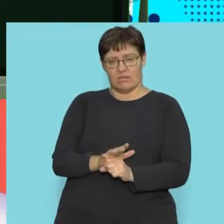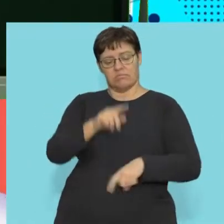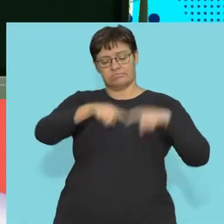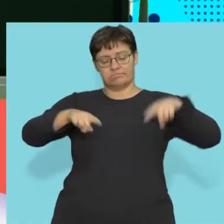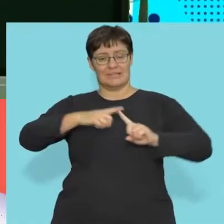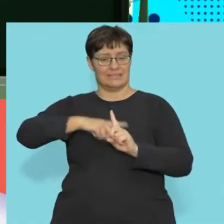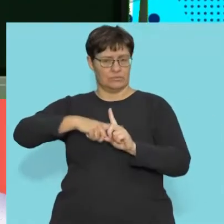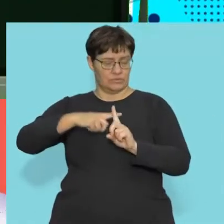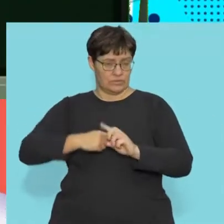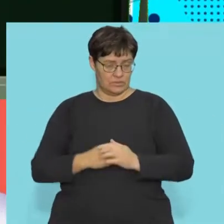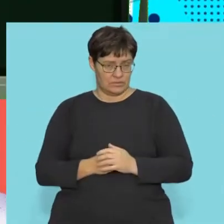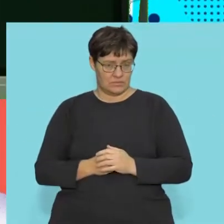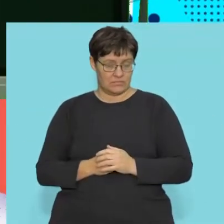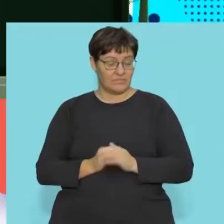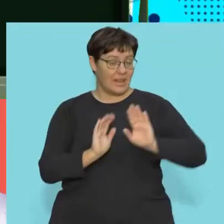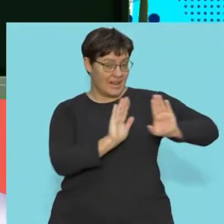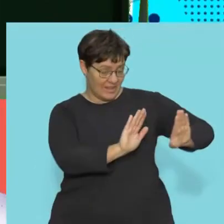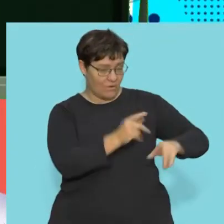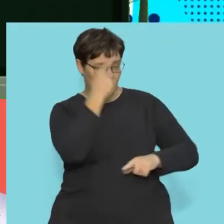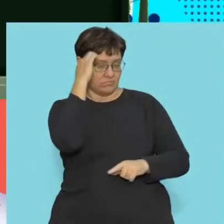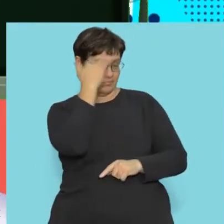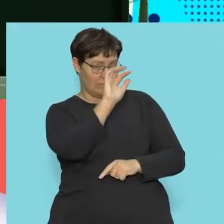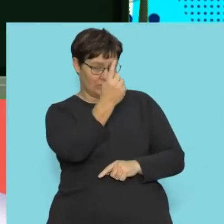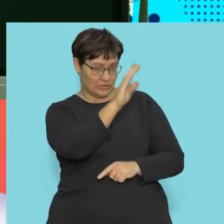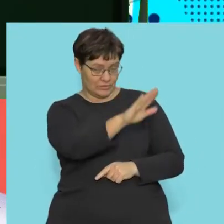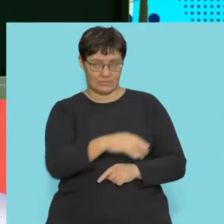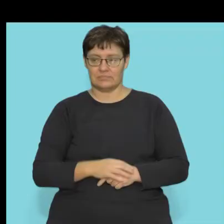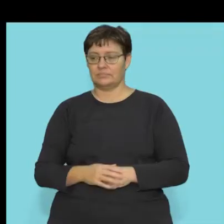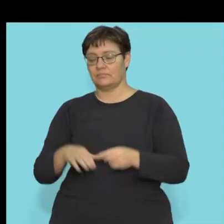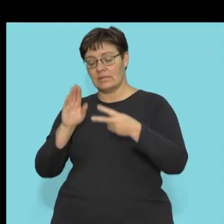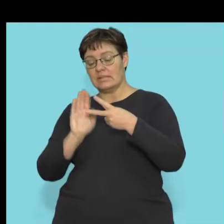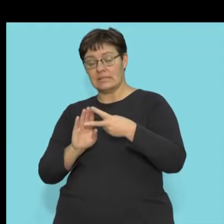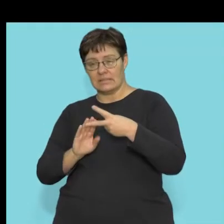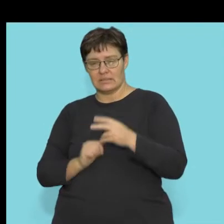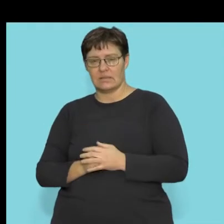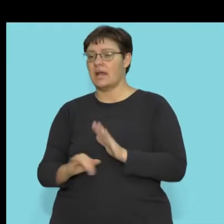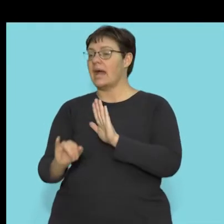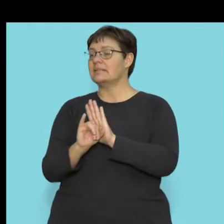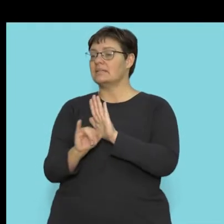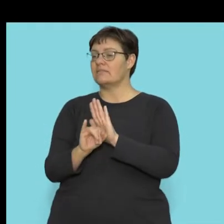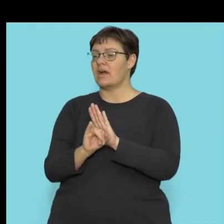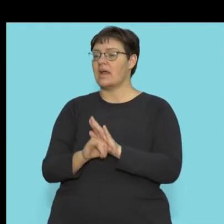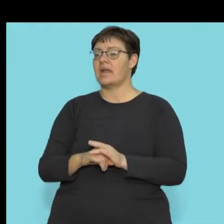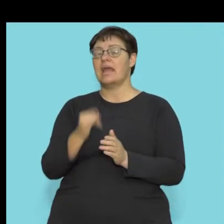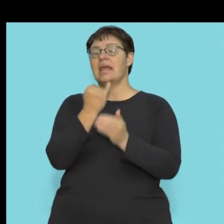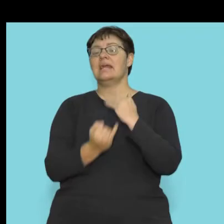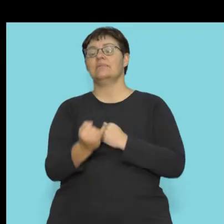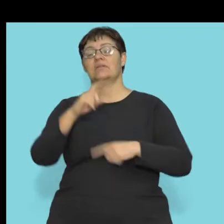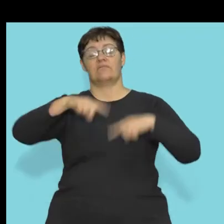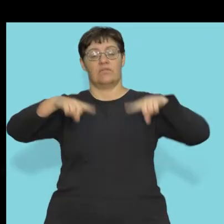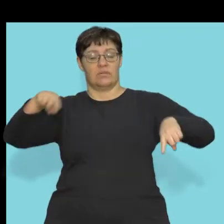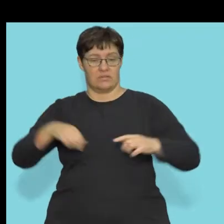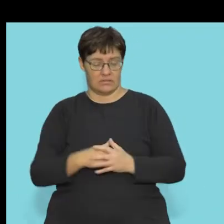of different temperatures? I'll leave that to you to think about. The next part was identify the independent